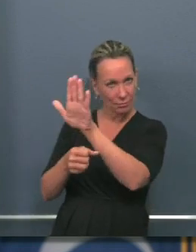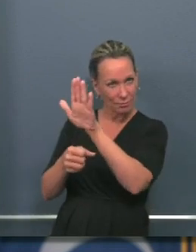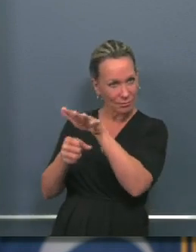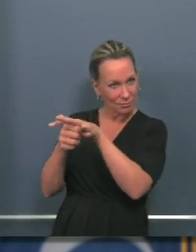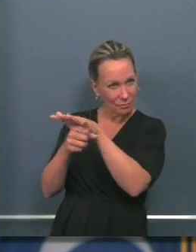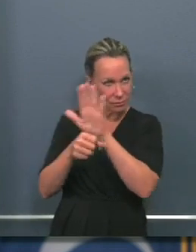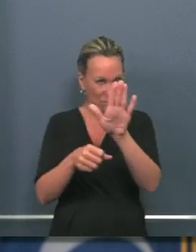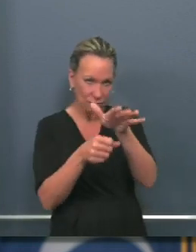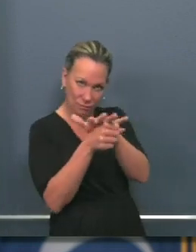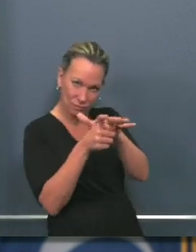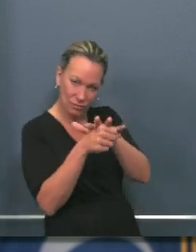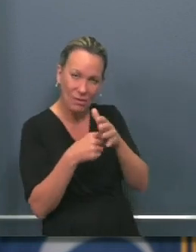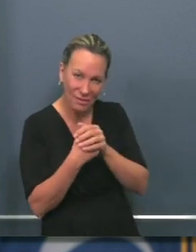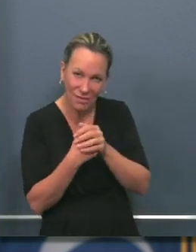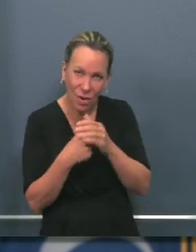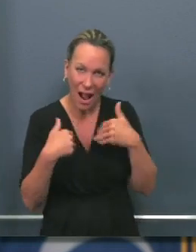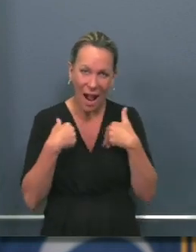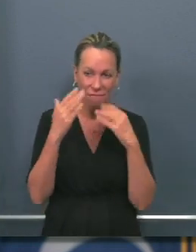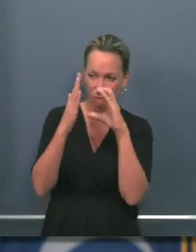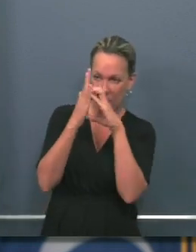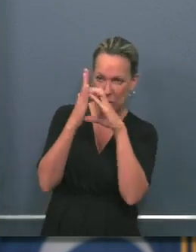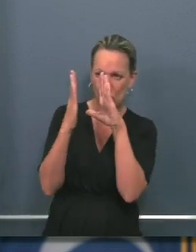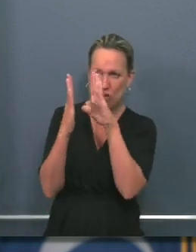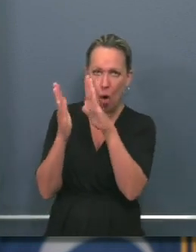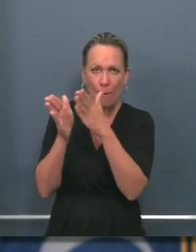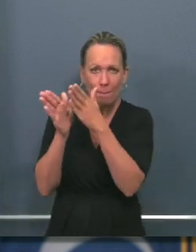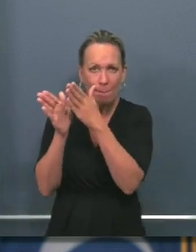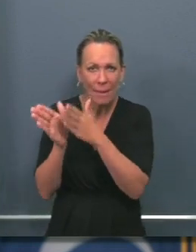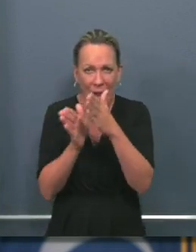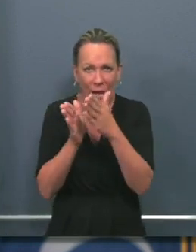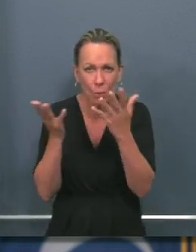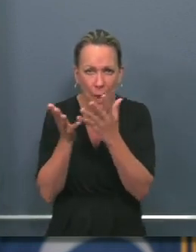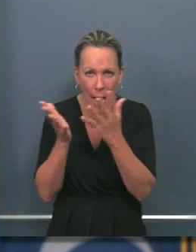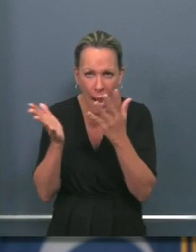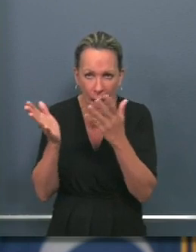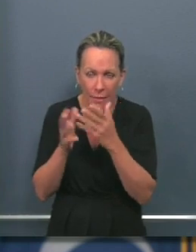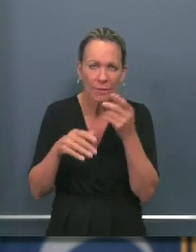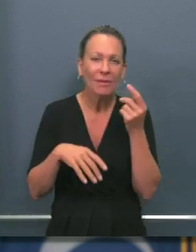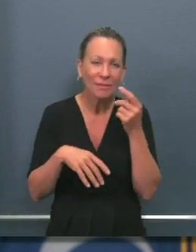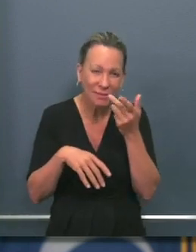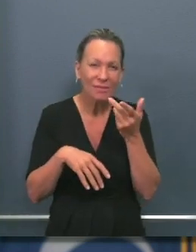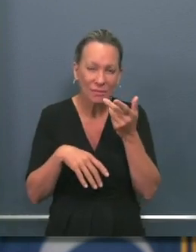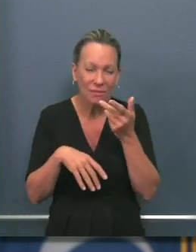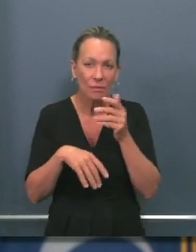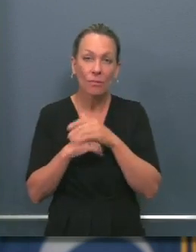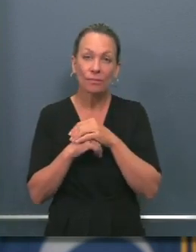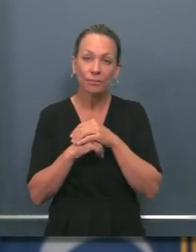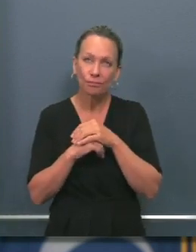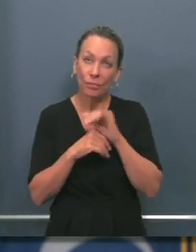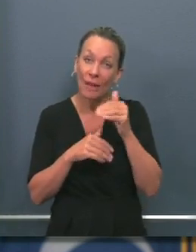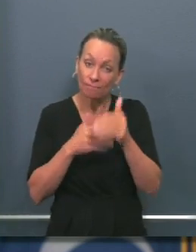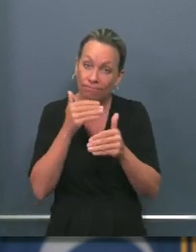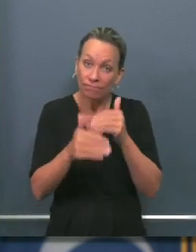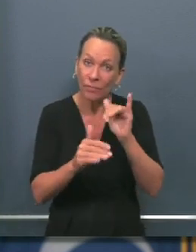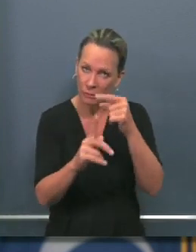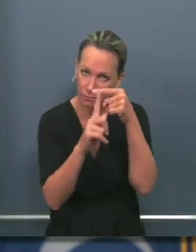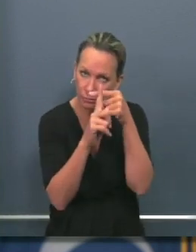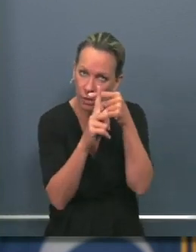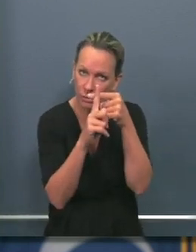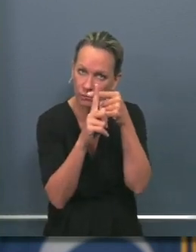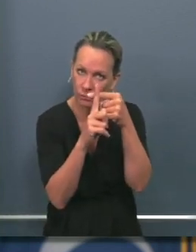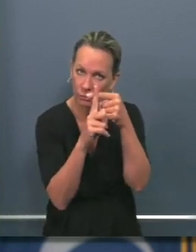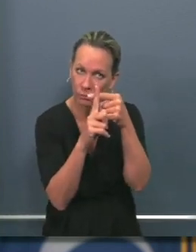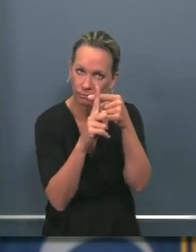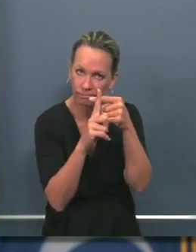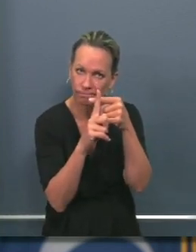very, it's been a very, very positive process. And they're looking, by the way, a process not completely dissimilar to what the